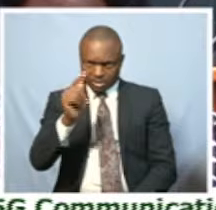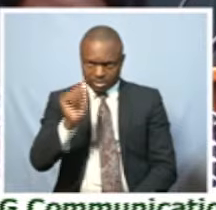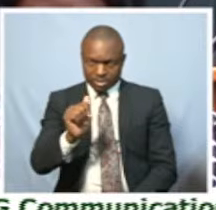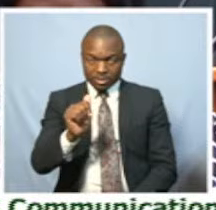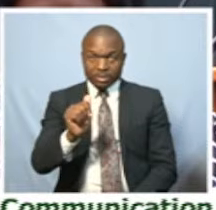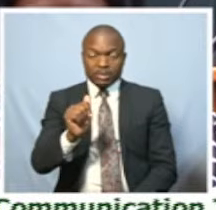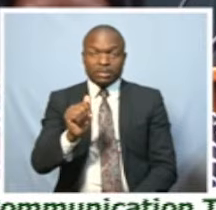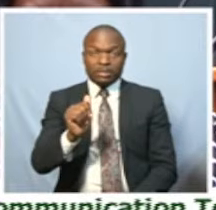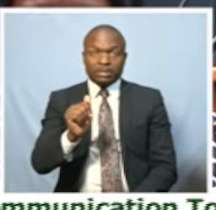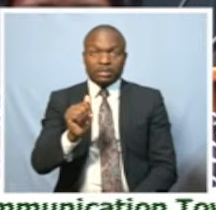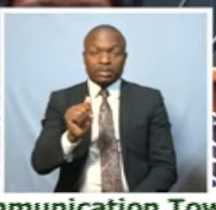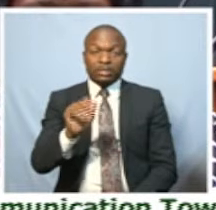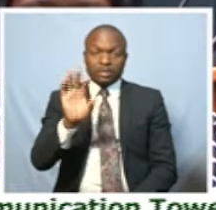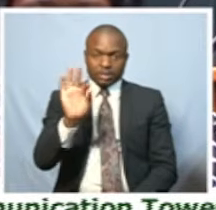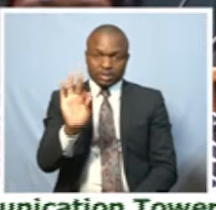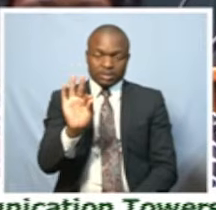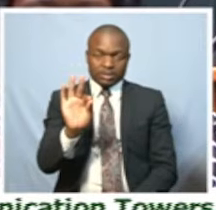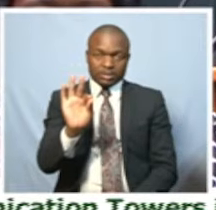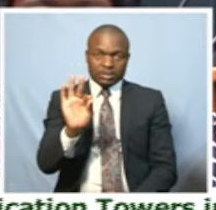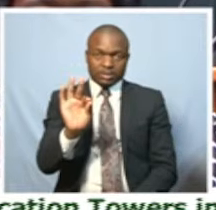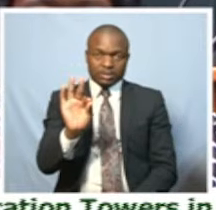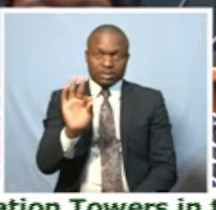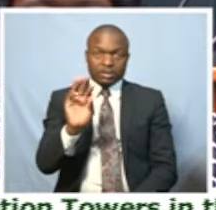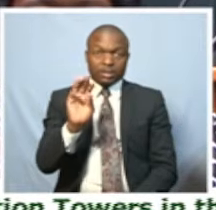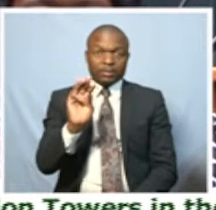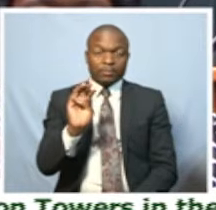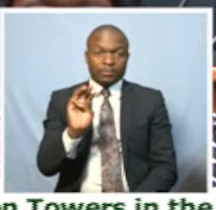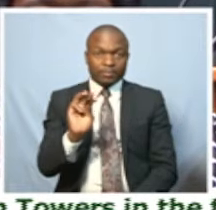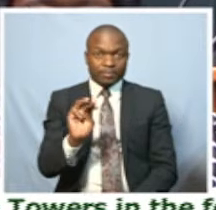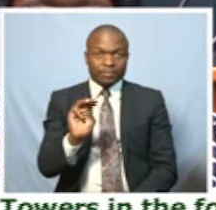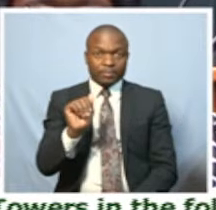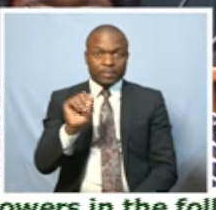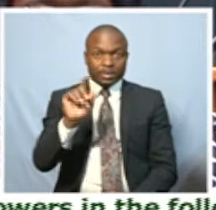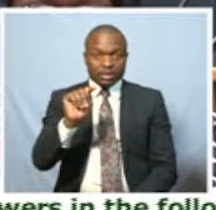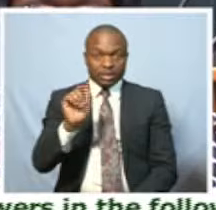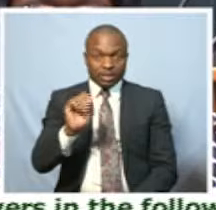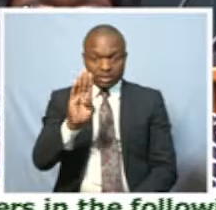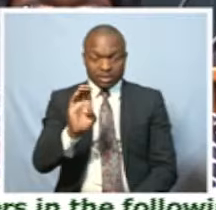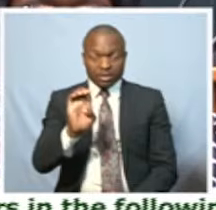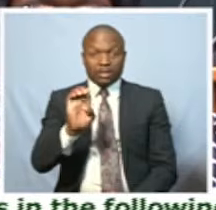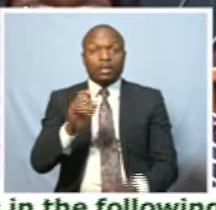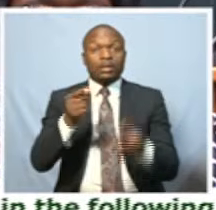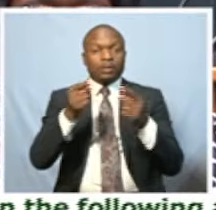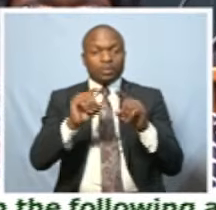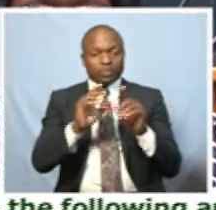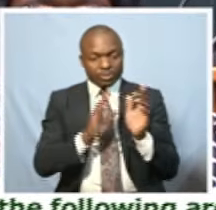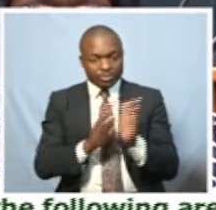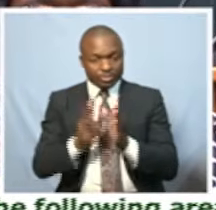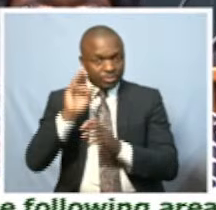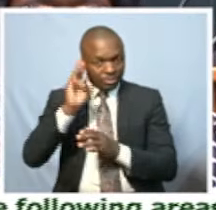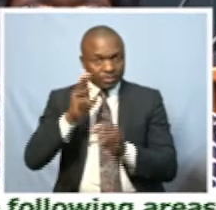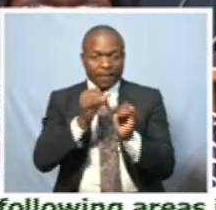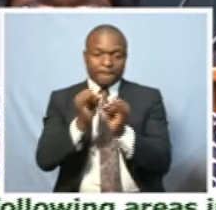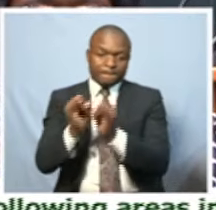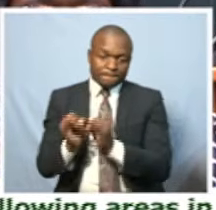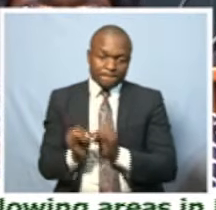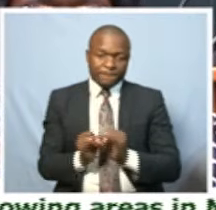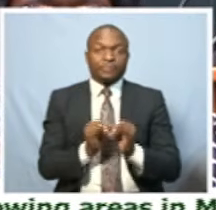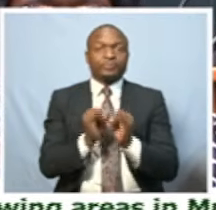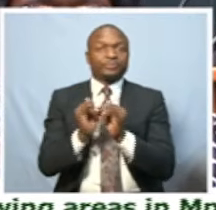And 9, Mateba. If so, when the plans will be